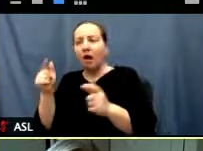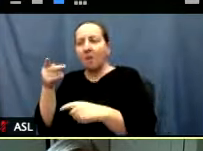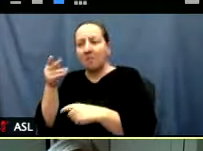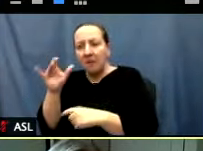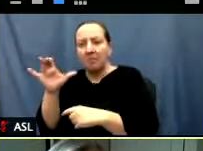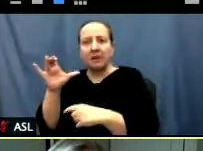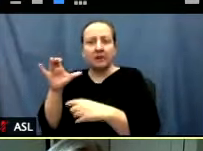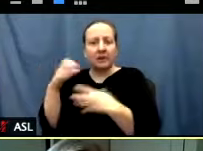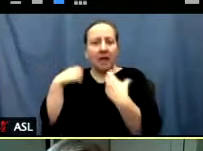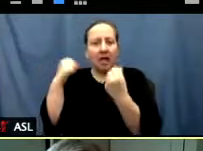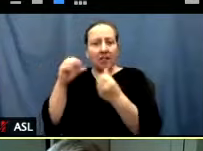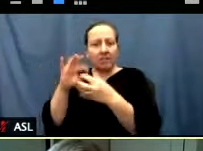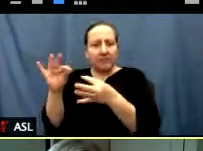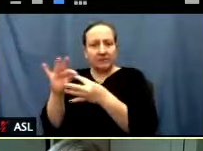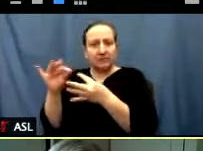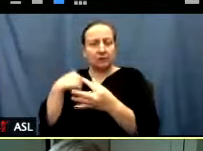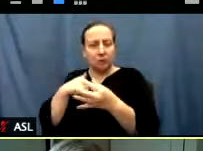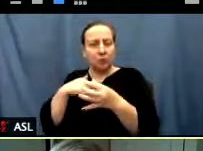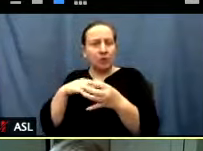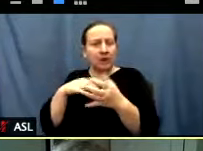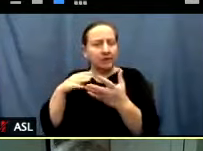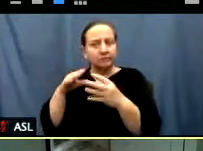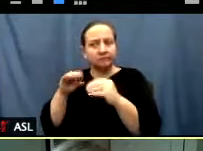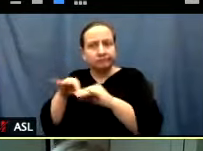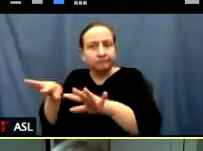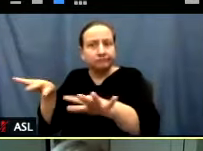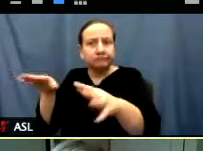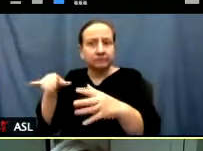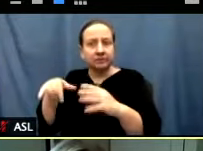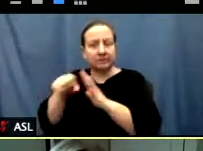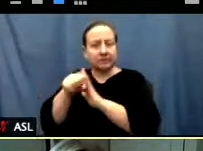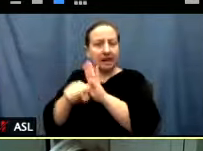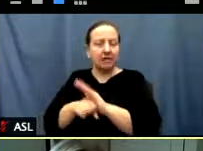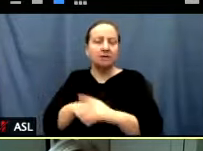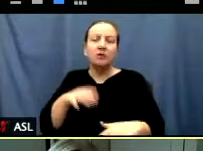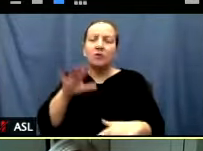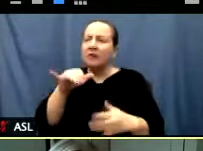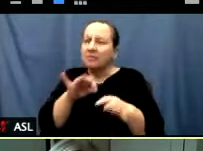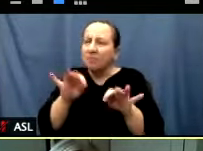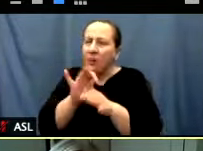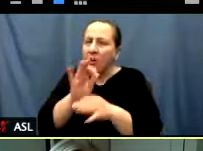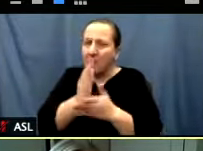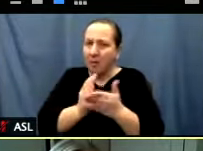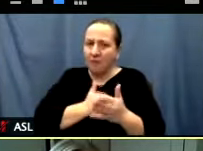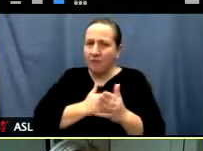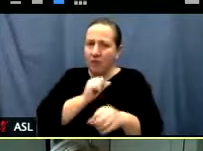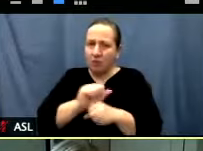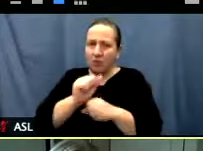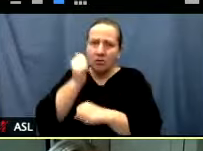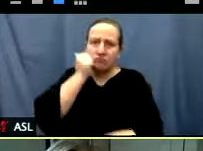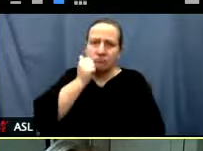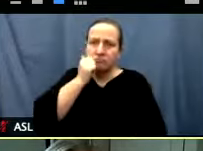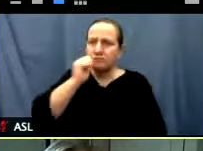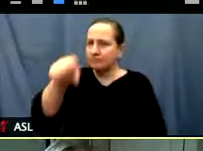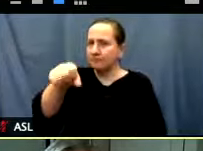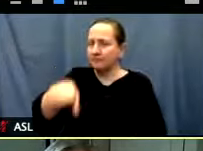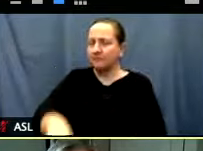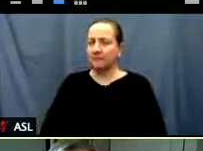messaging that we do routinely in the state. So that's absolutely a critical part of what we do in our work on a daily basis.